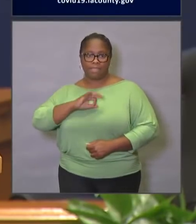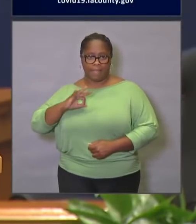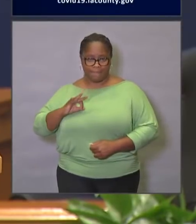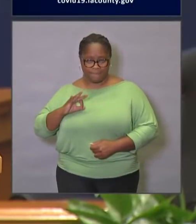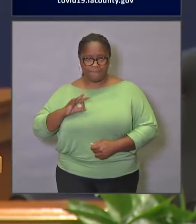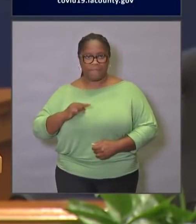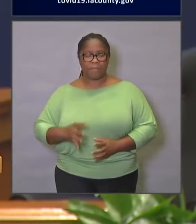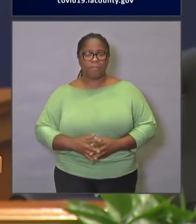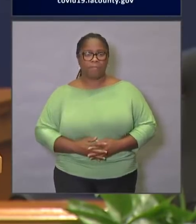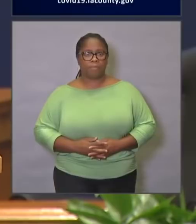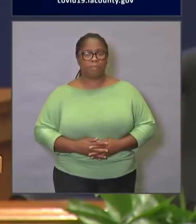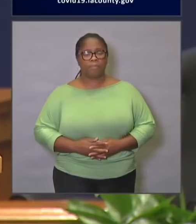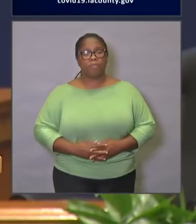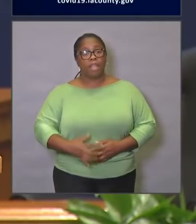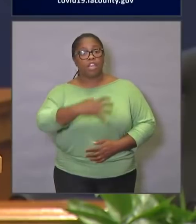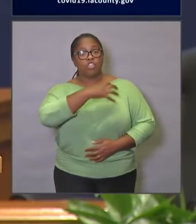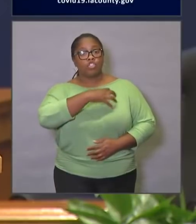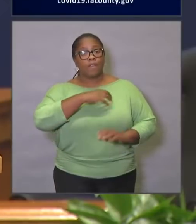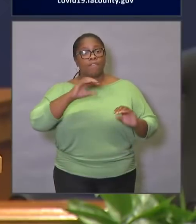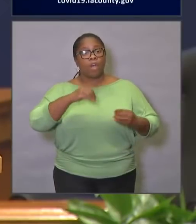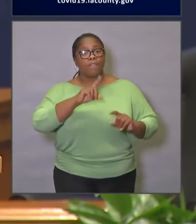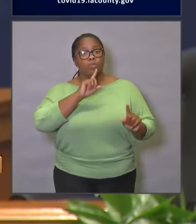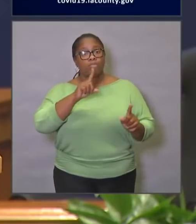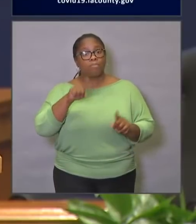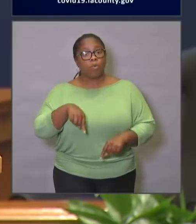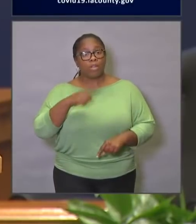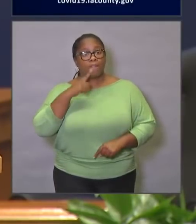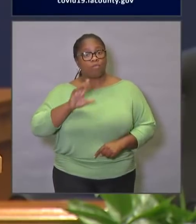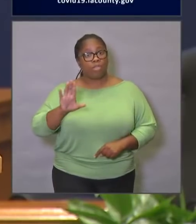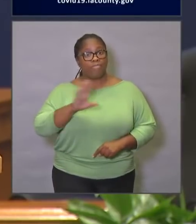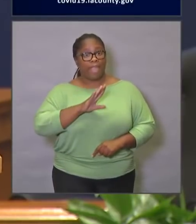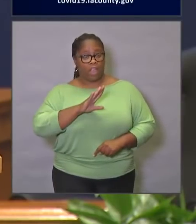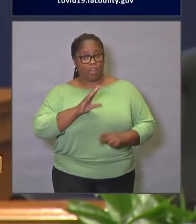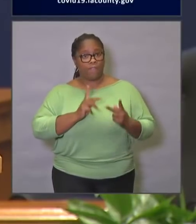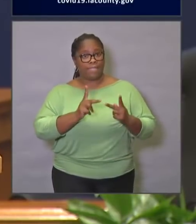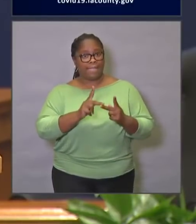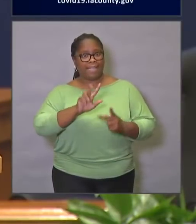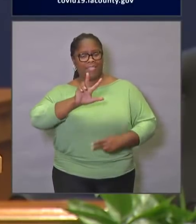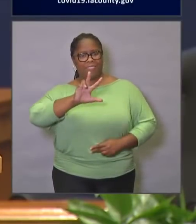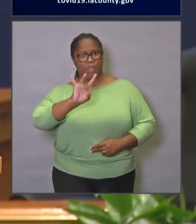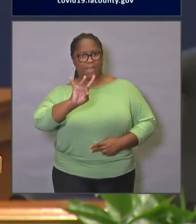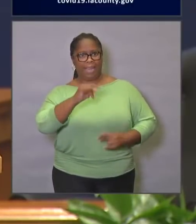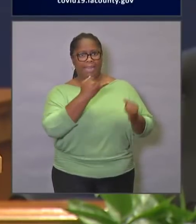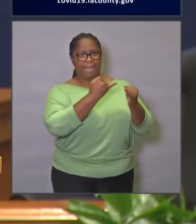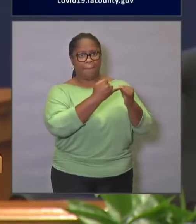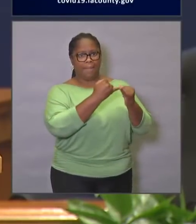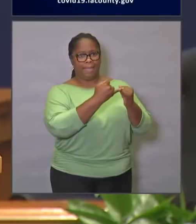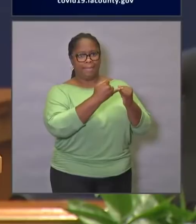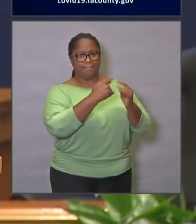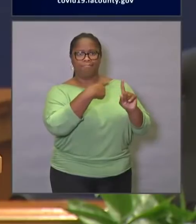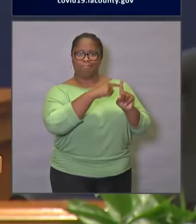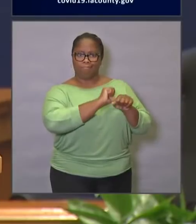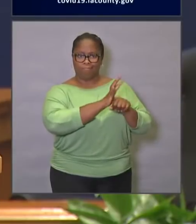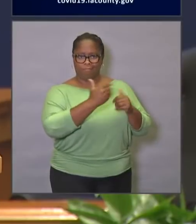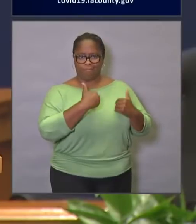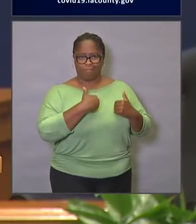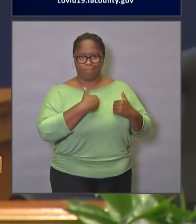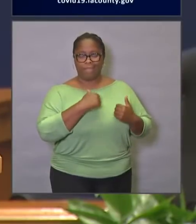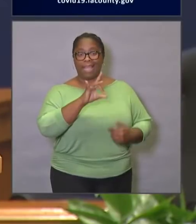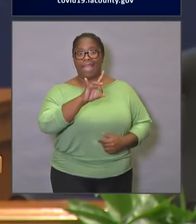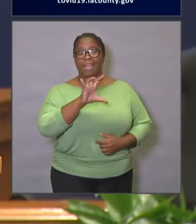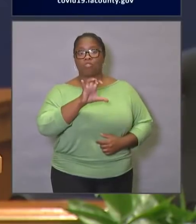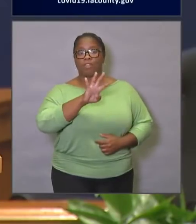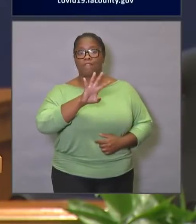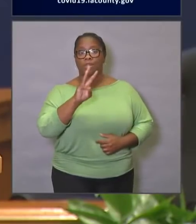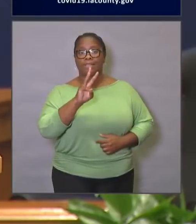staff. The Sheriff's Office is reporting today for their facilities 38 inmates who are positive, 846